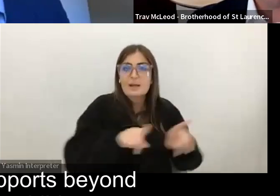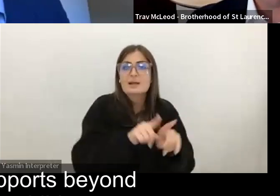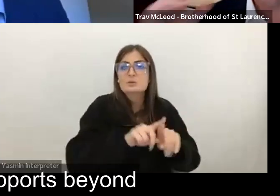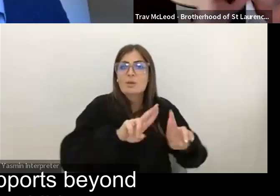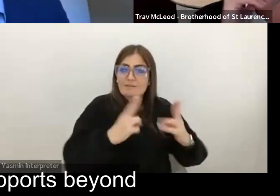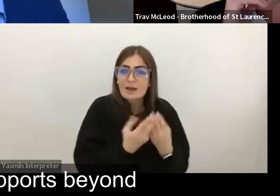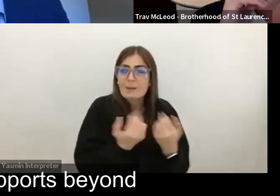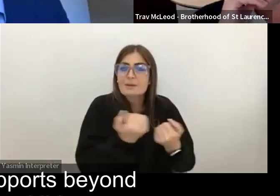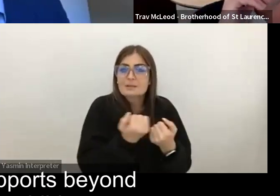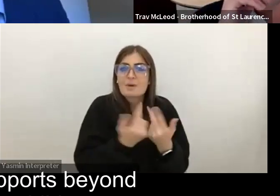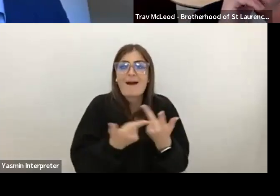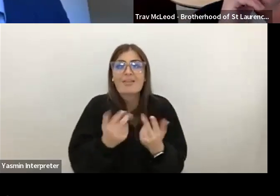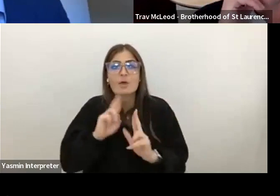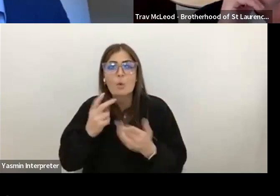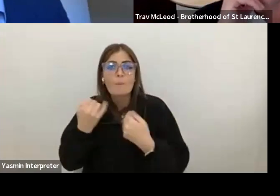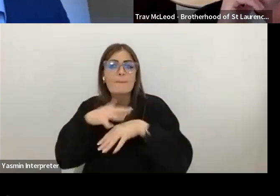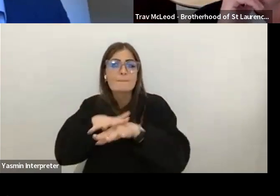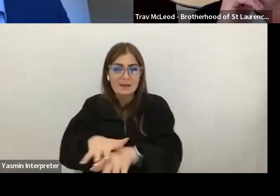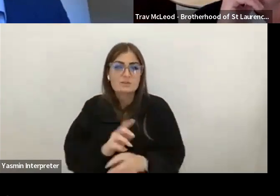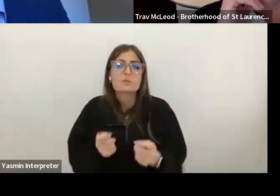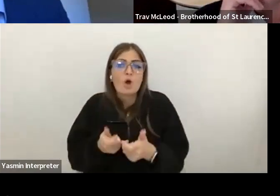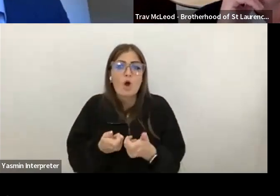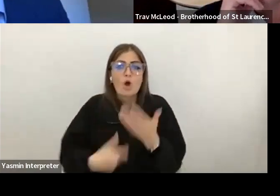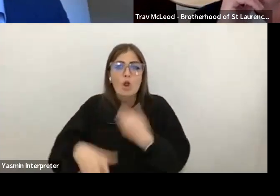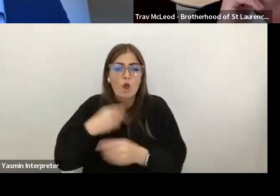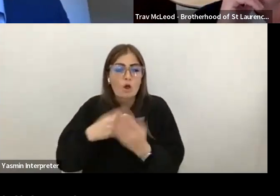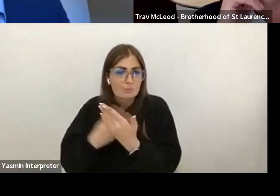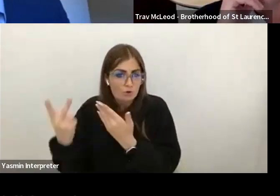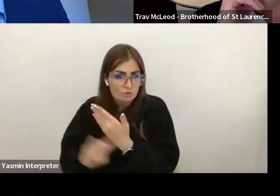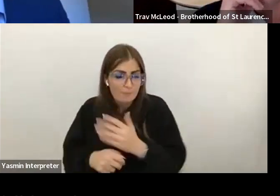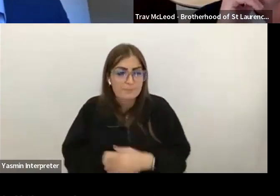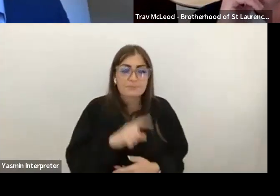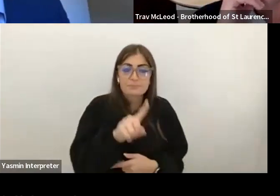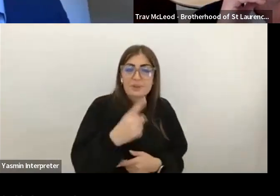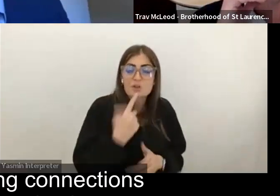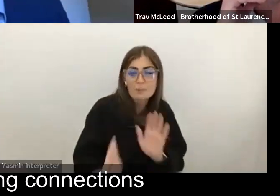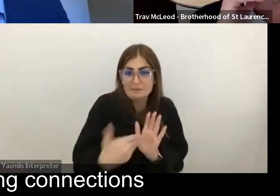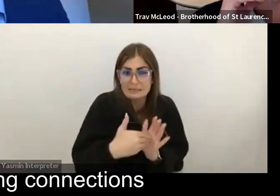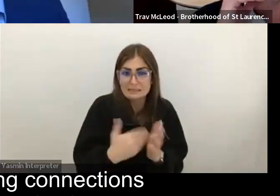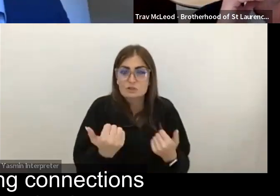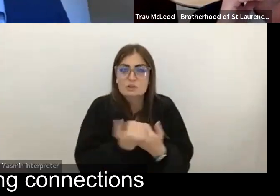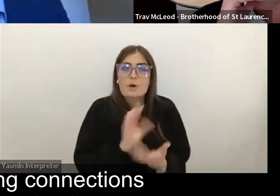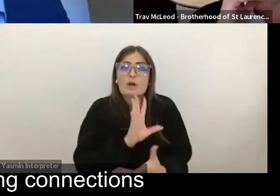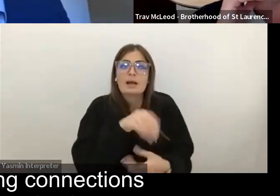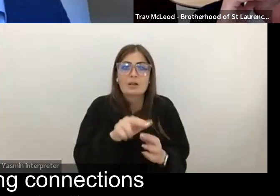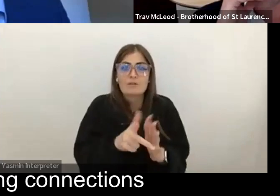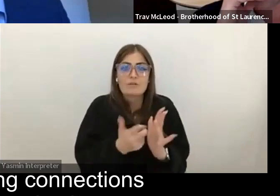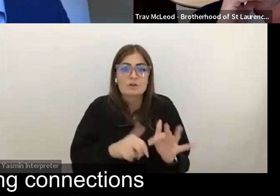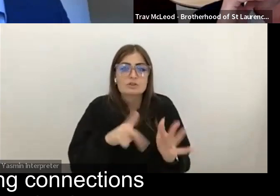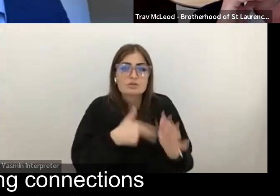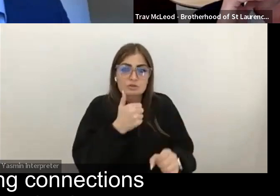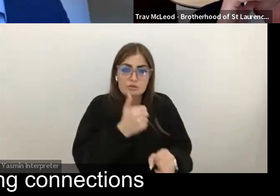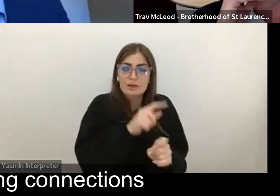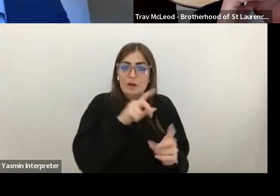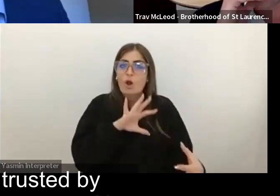supports beyond mainstream childcare and early learning programs. Those kinds of additional supports include fostering connections to language